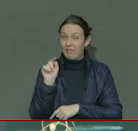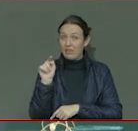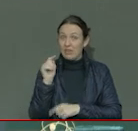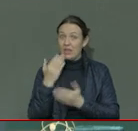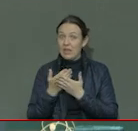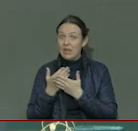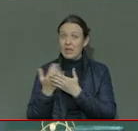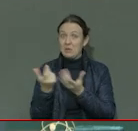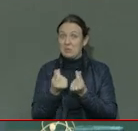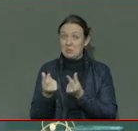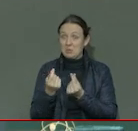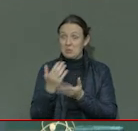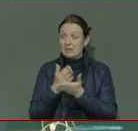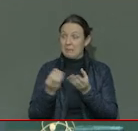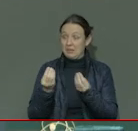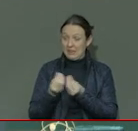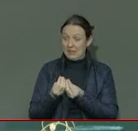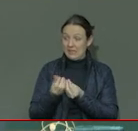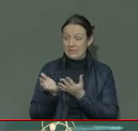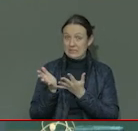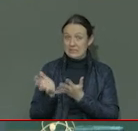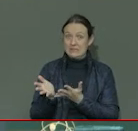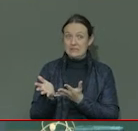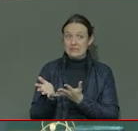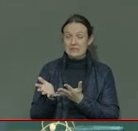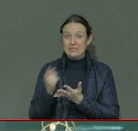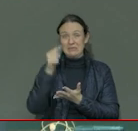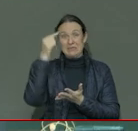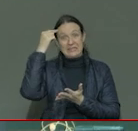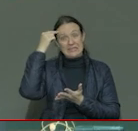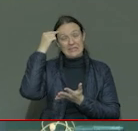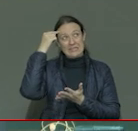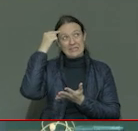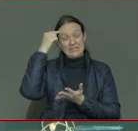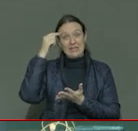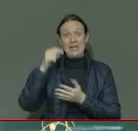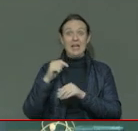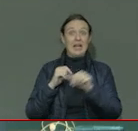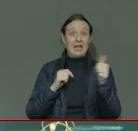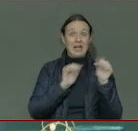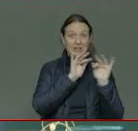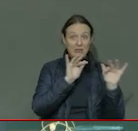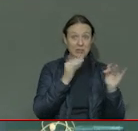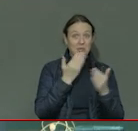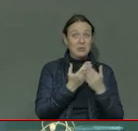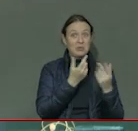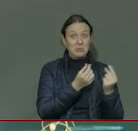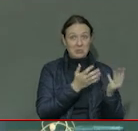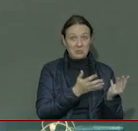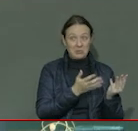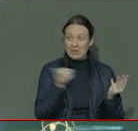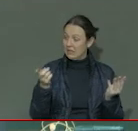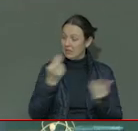doing some of the things that he does, imagine what the rest of us are capable of. Here's a deeply